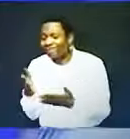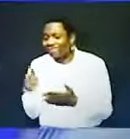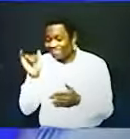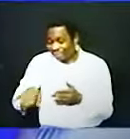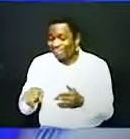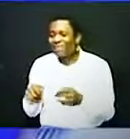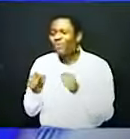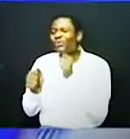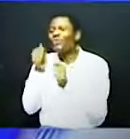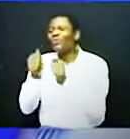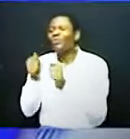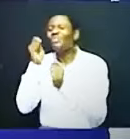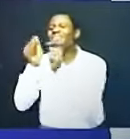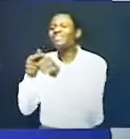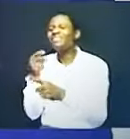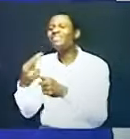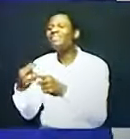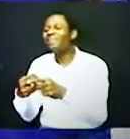one?